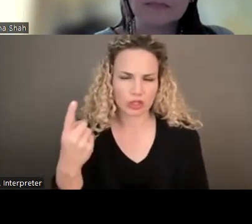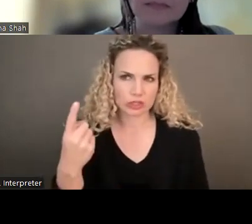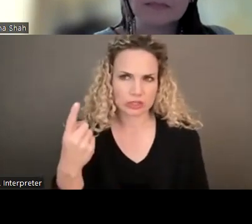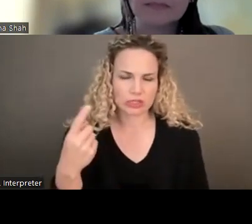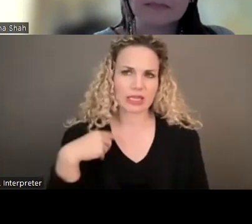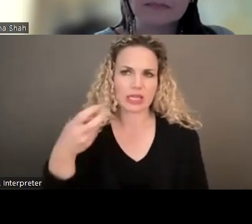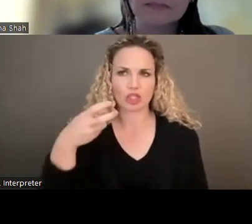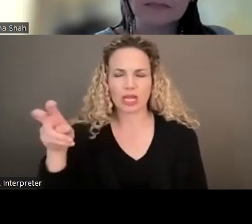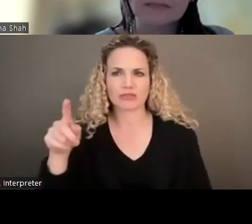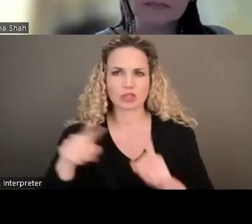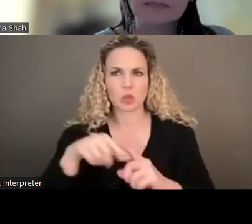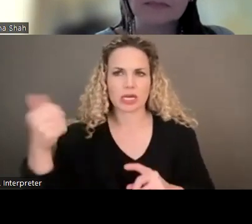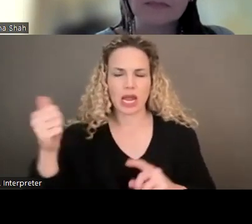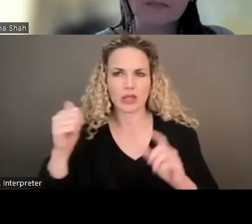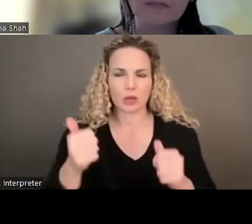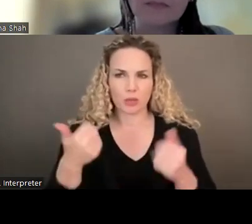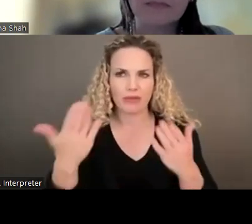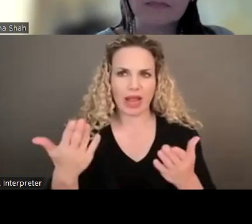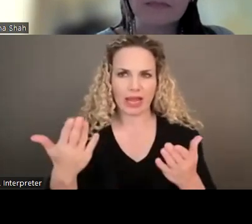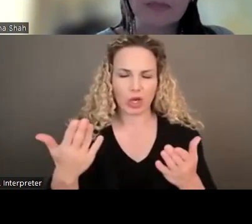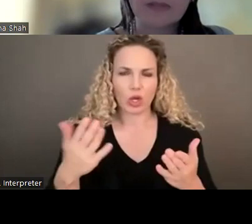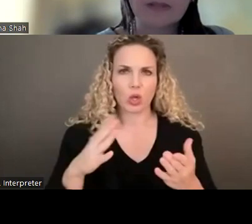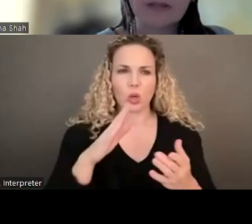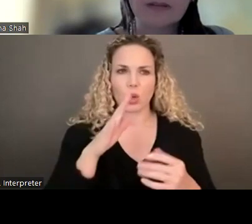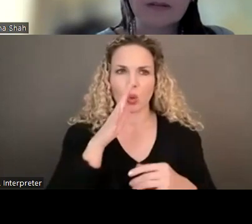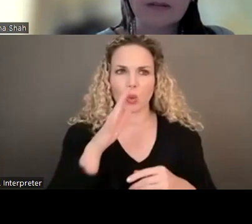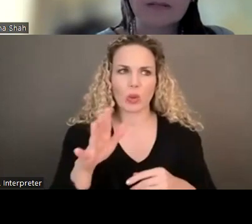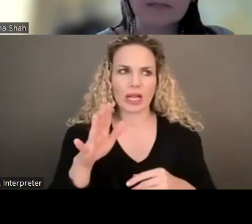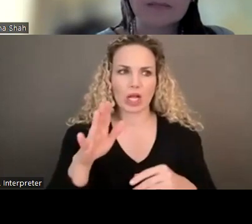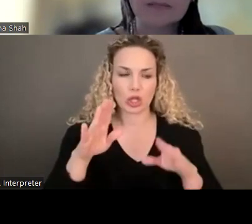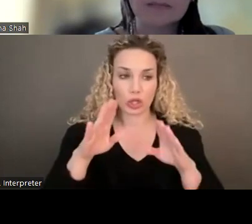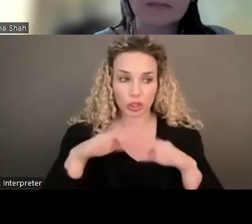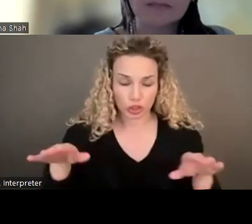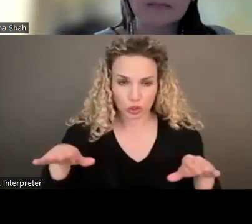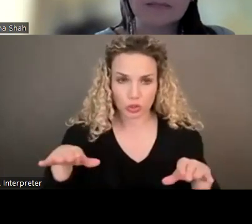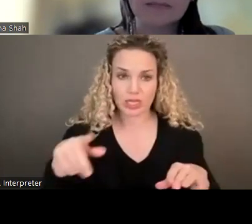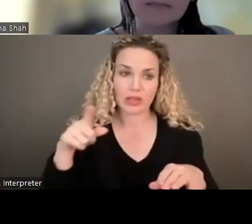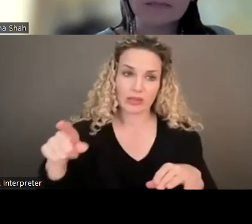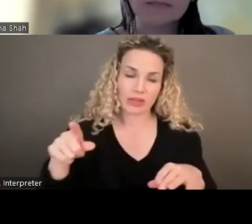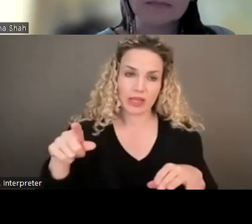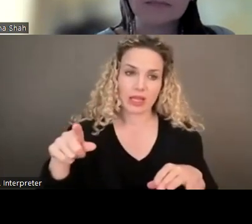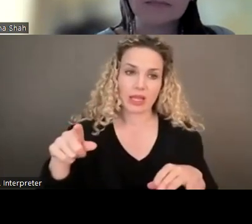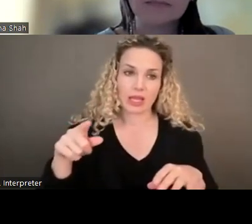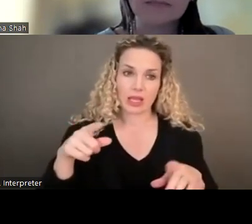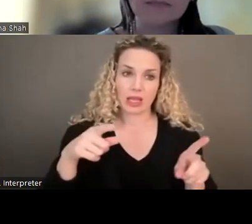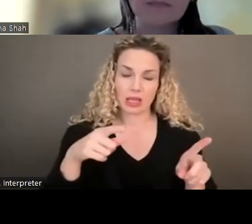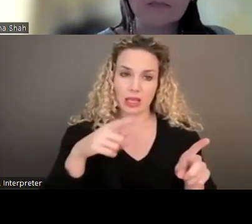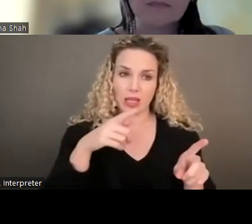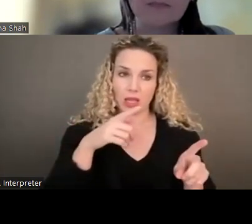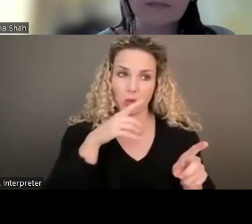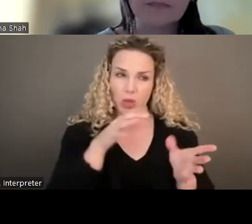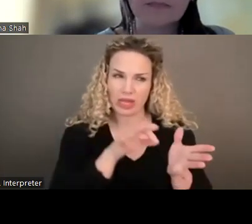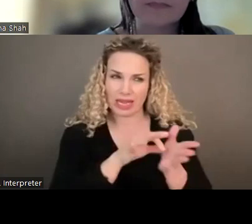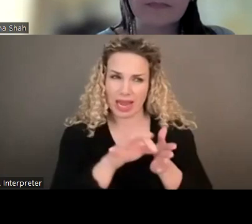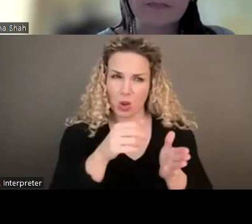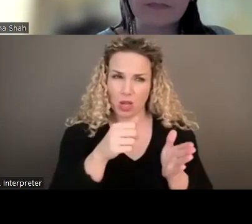another provider, will the children that they already leave, will they count on the ARPA